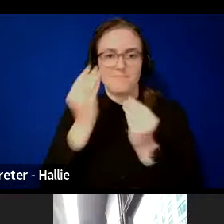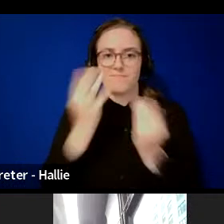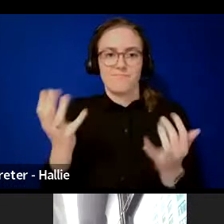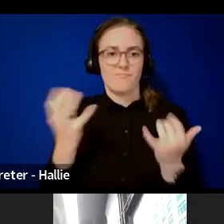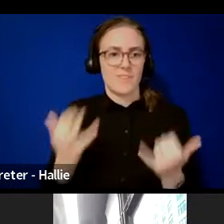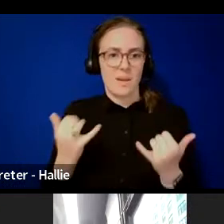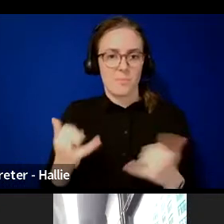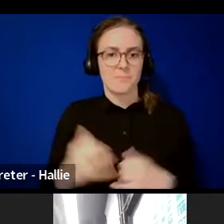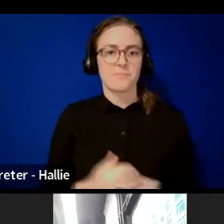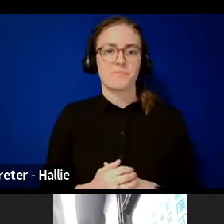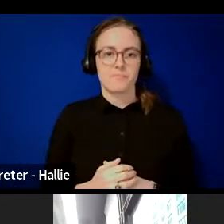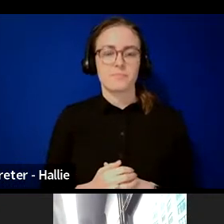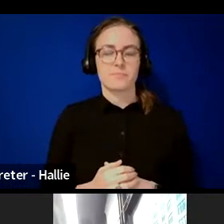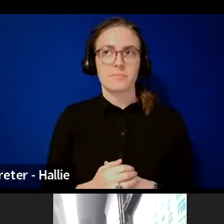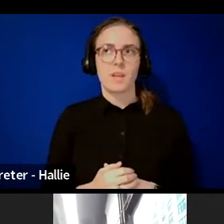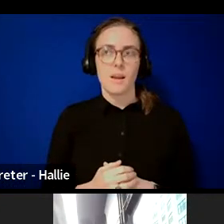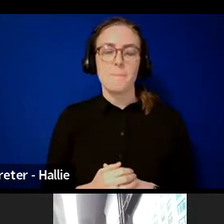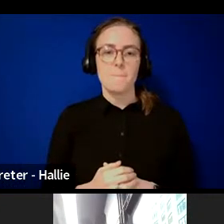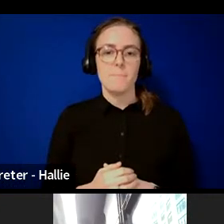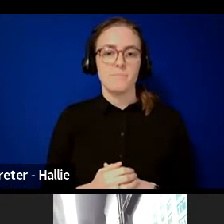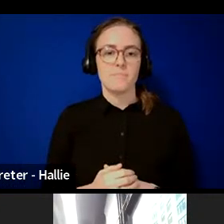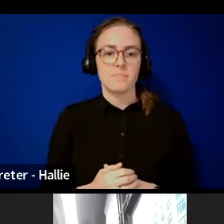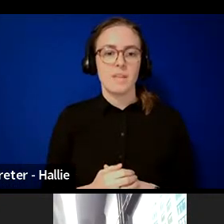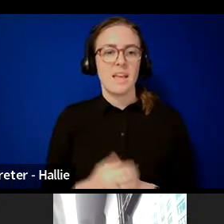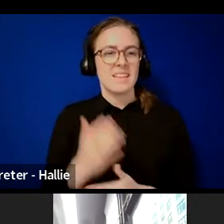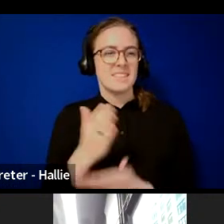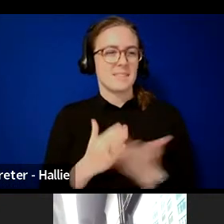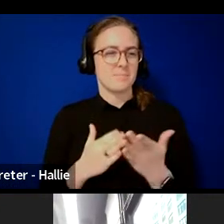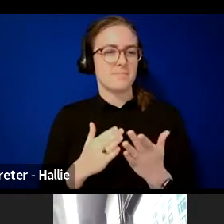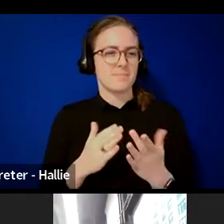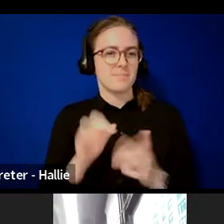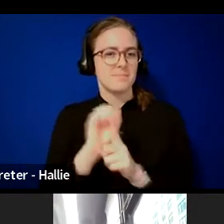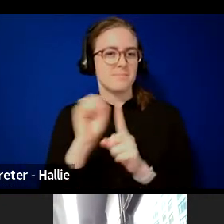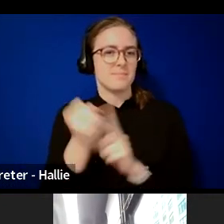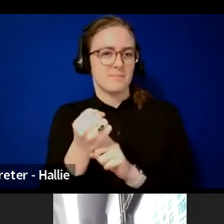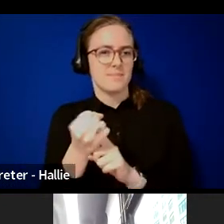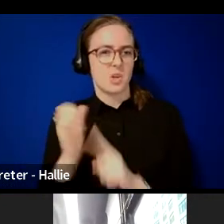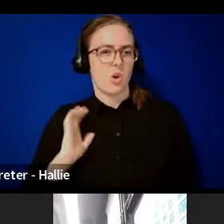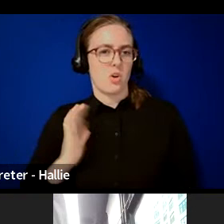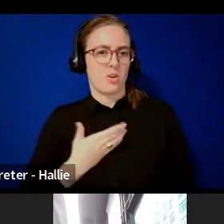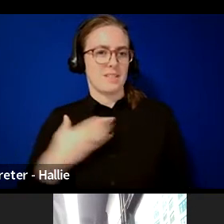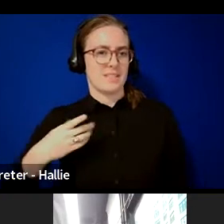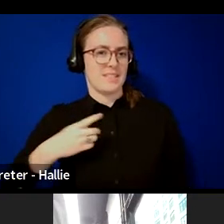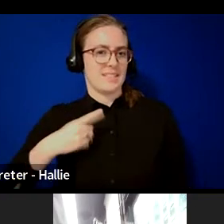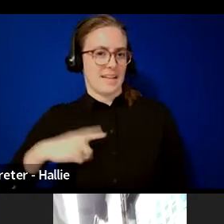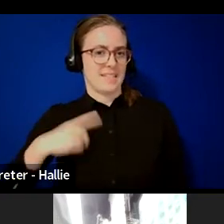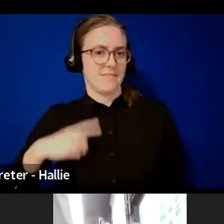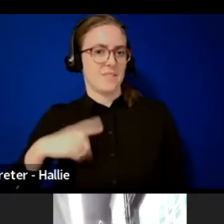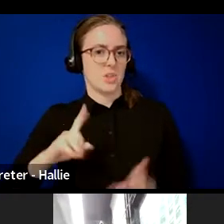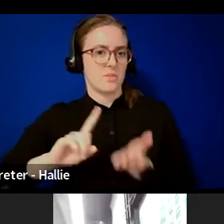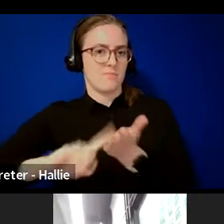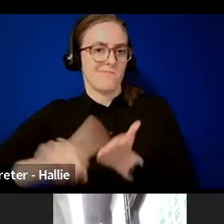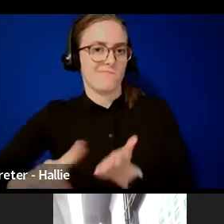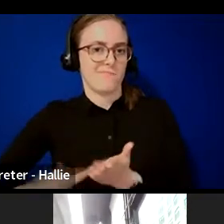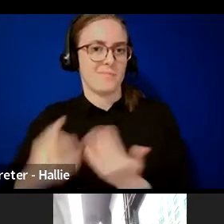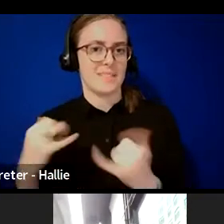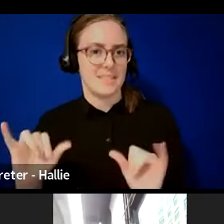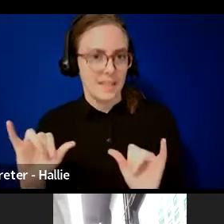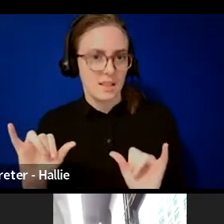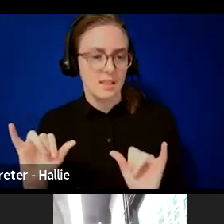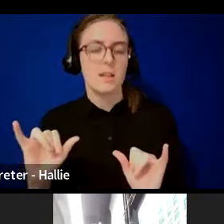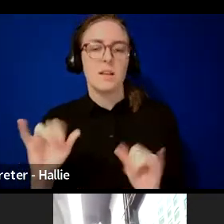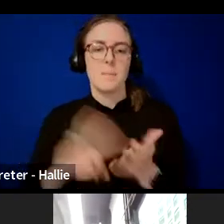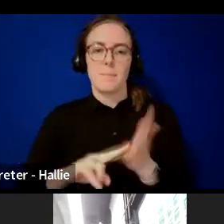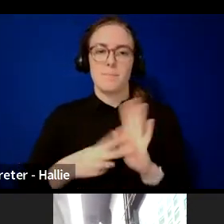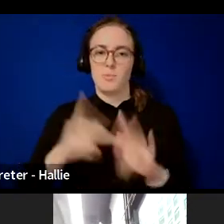now. There's some circumstances that our detectives are investigating, so we're really not releasing too much